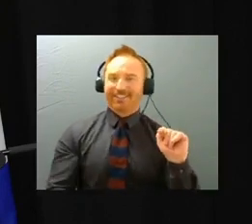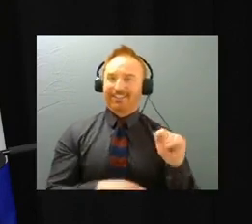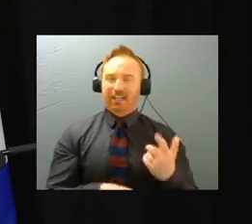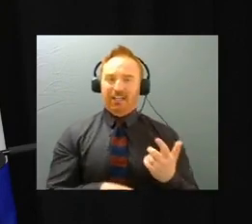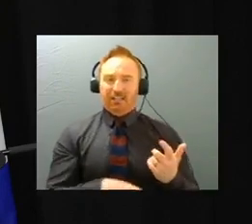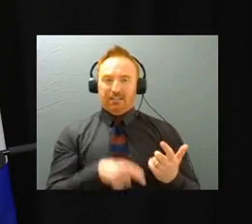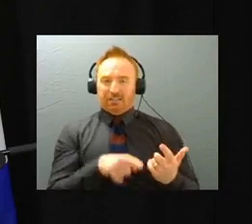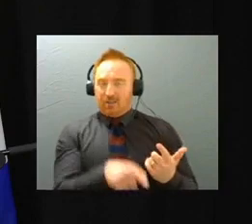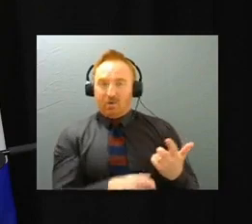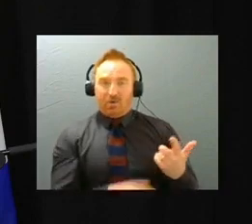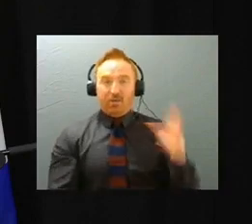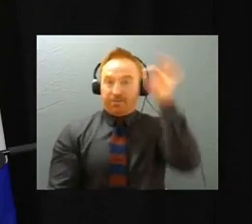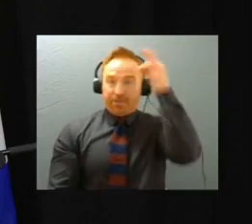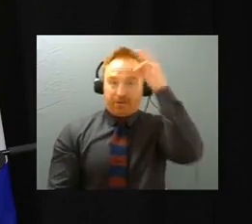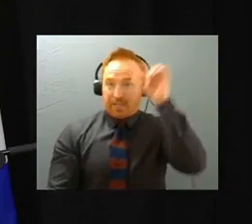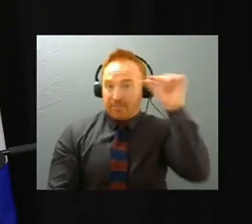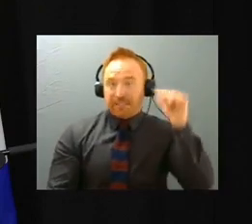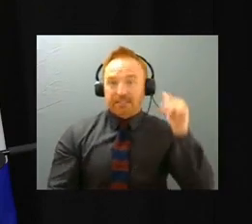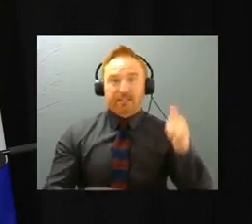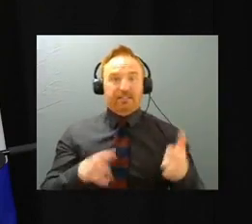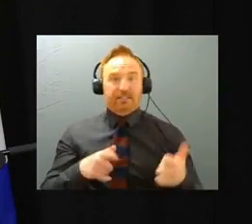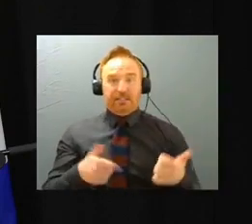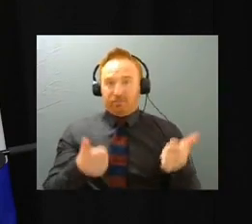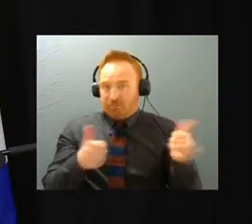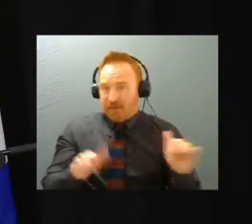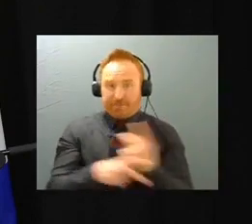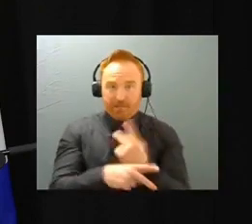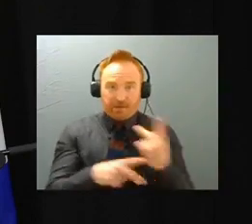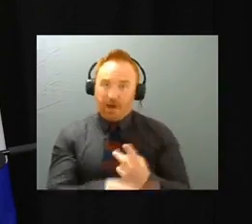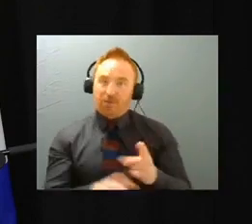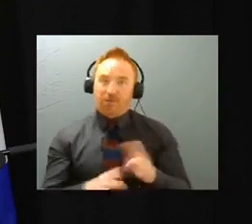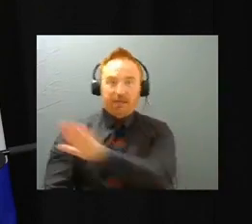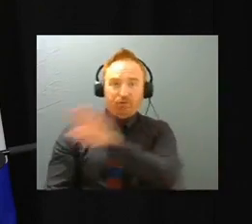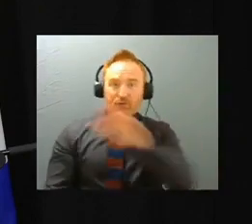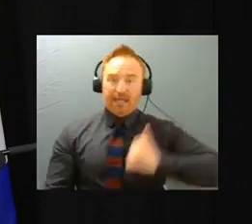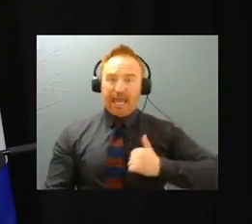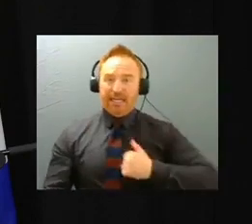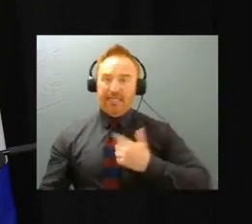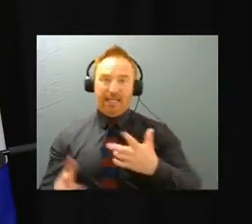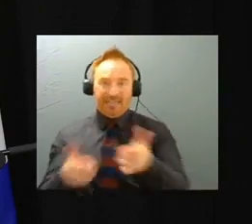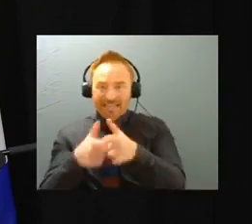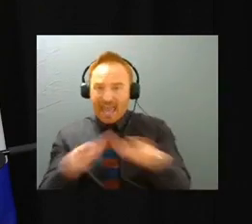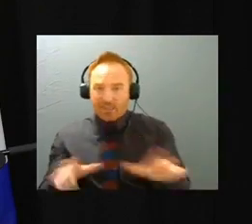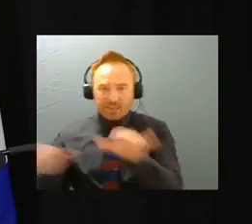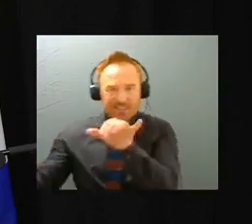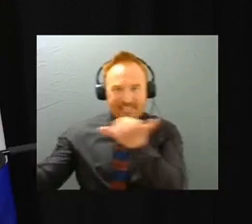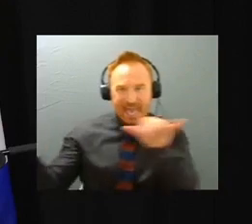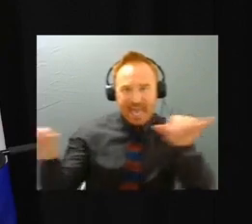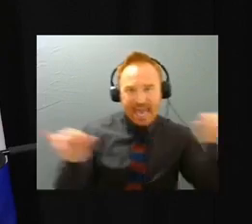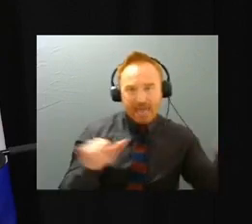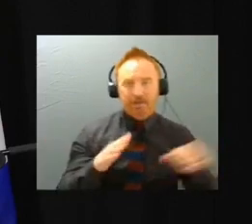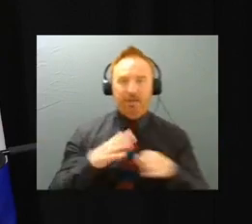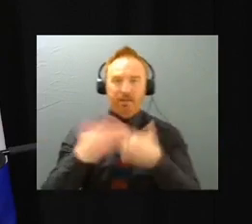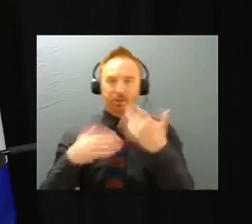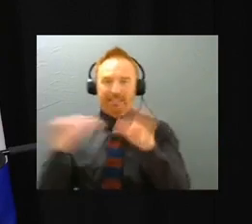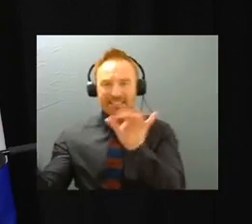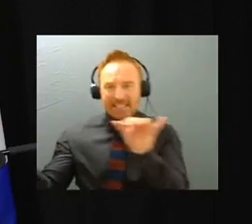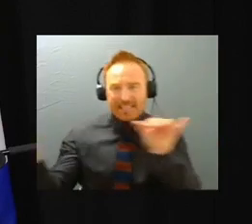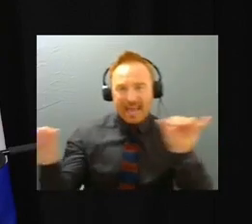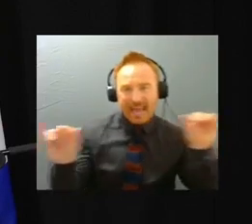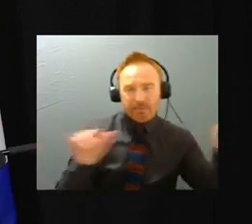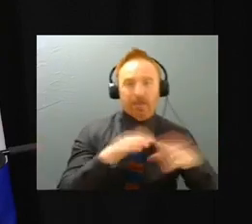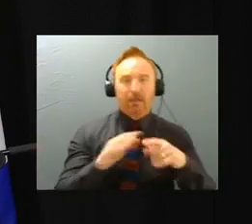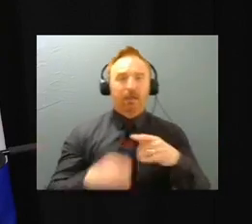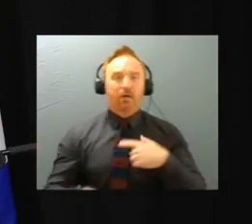from the federal government to try to work on consistent language and consistent movement, everything down from smaller things like signage in stores was one